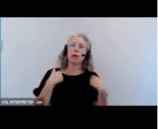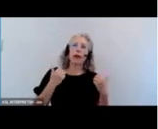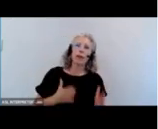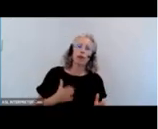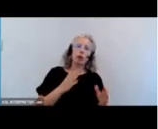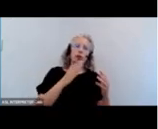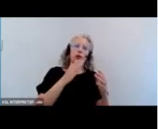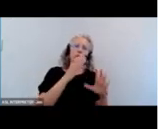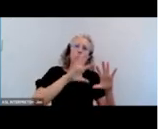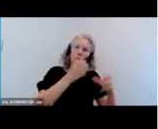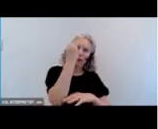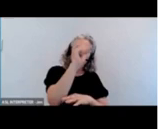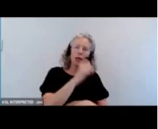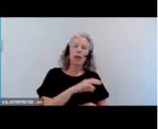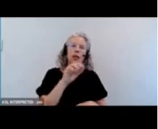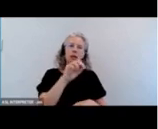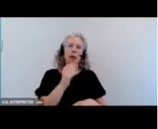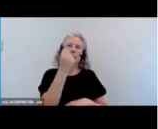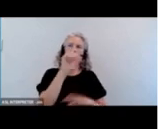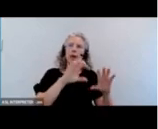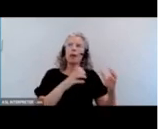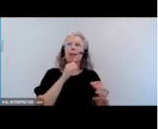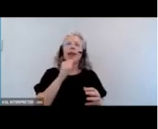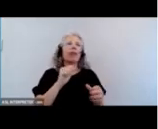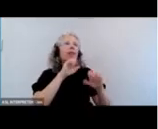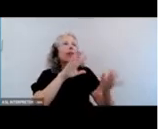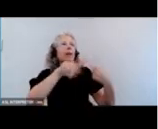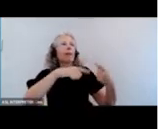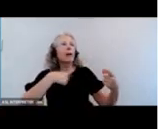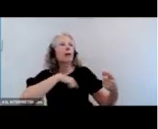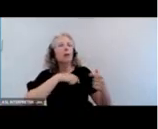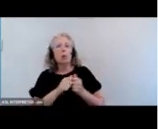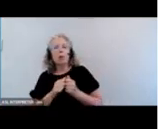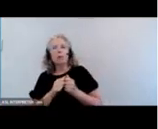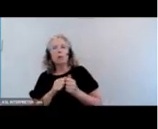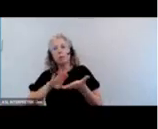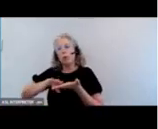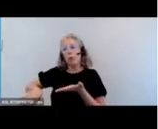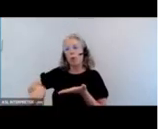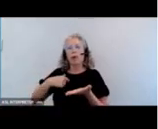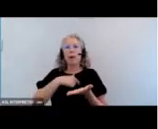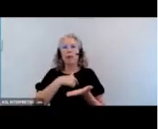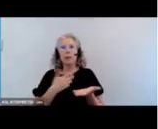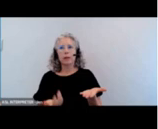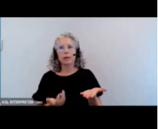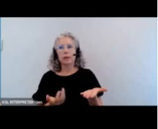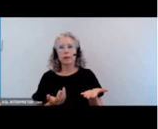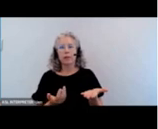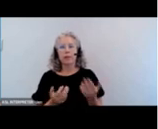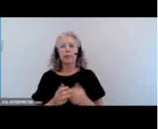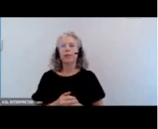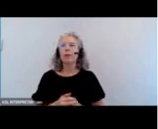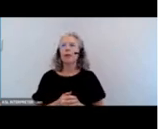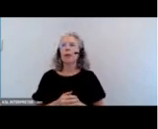many years. Nothing about us without us, right? But the things that we're told, even by people who